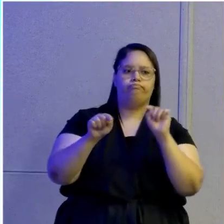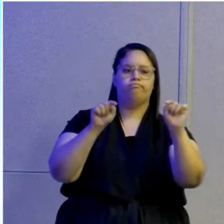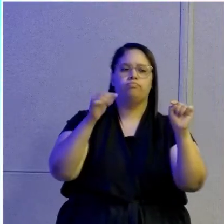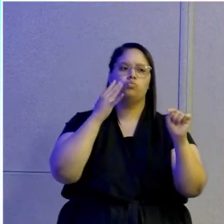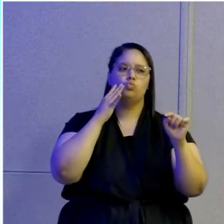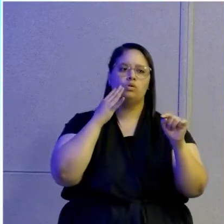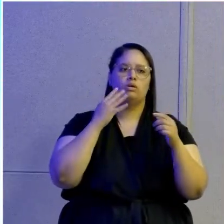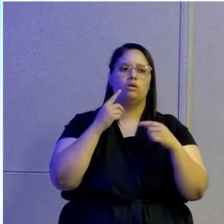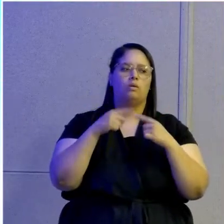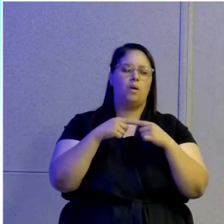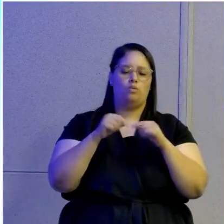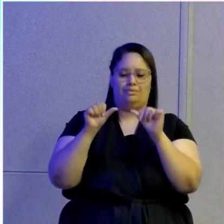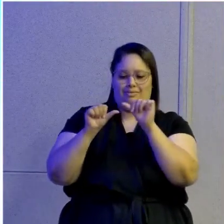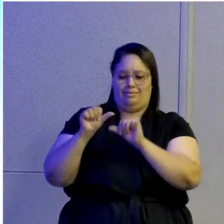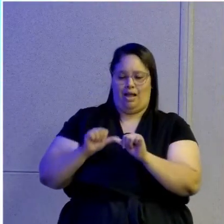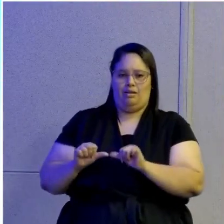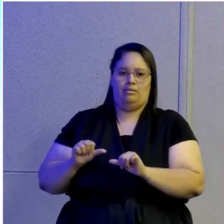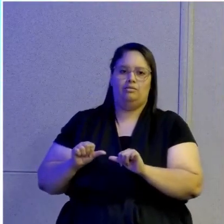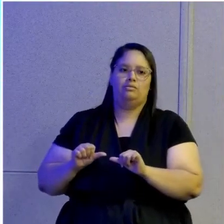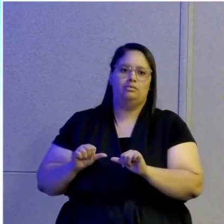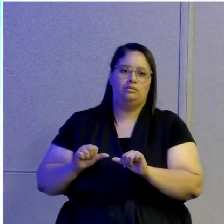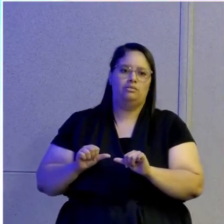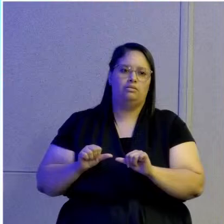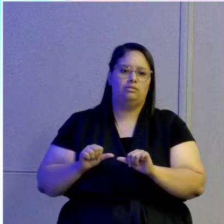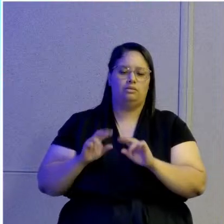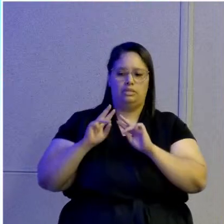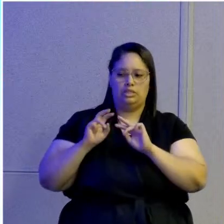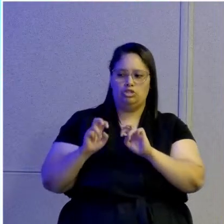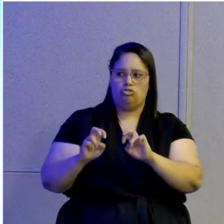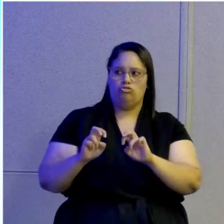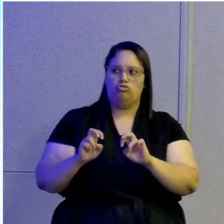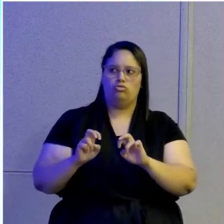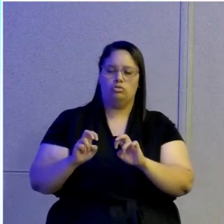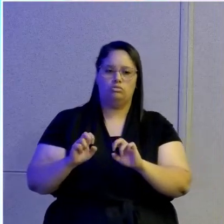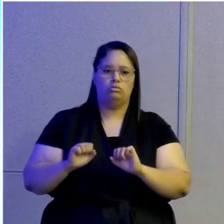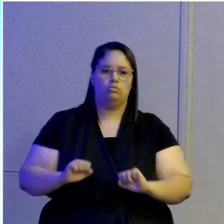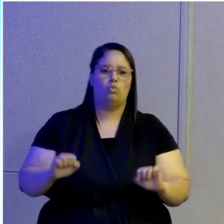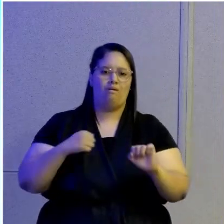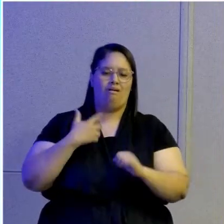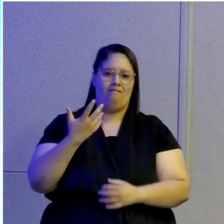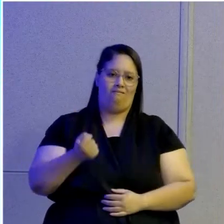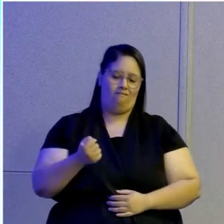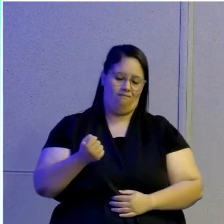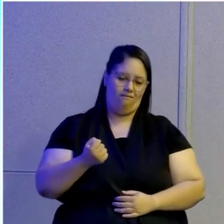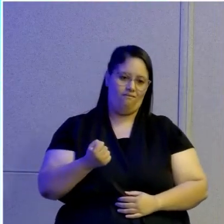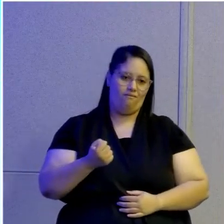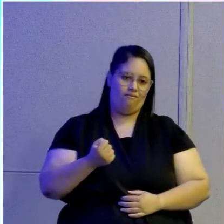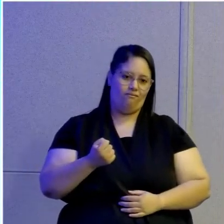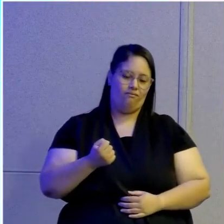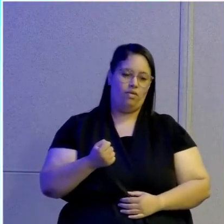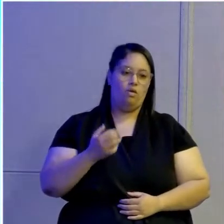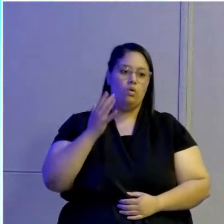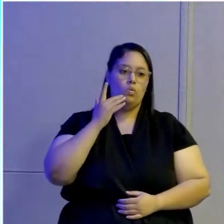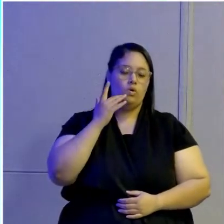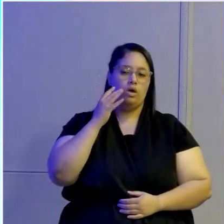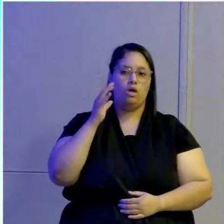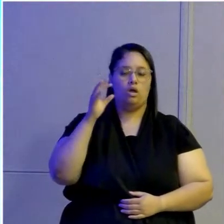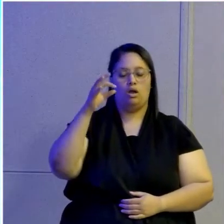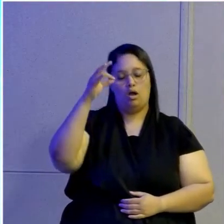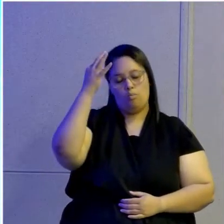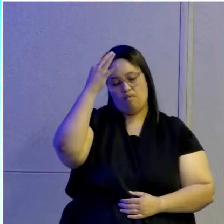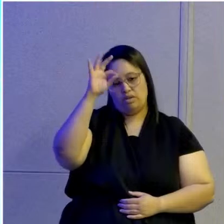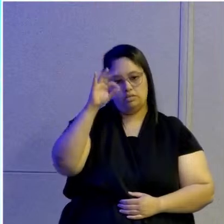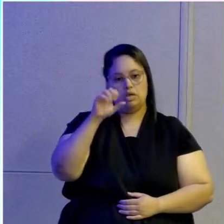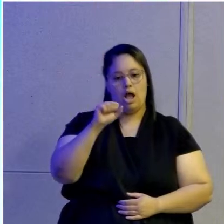to the science, the research that we have got in. When Professor